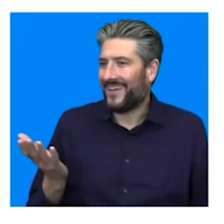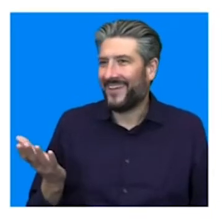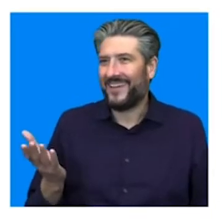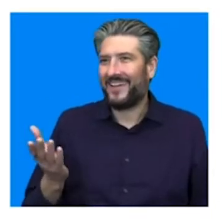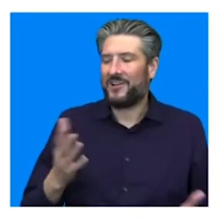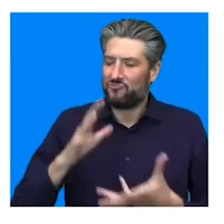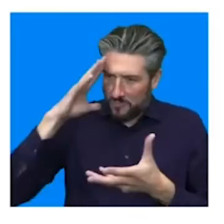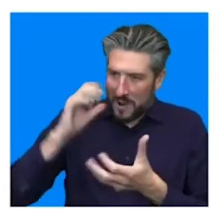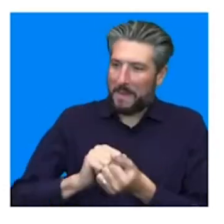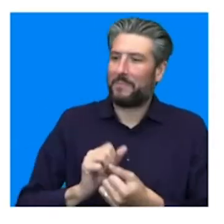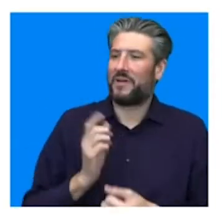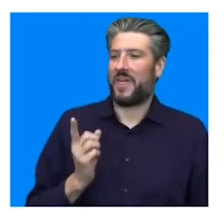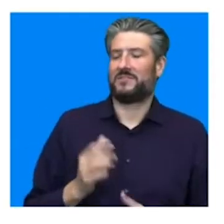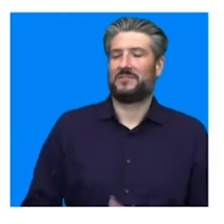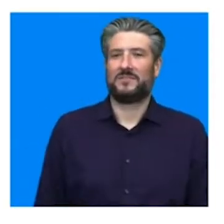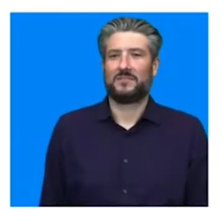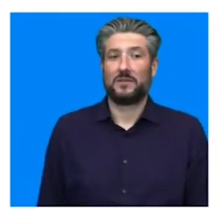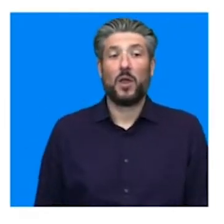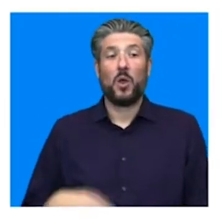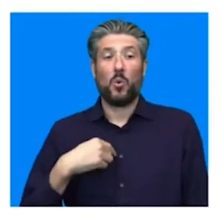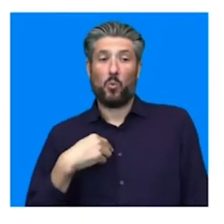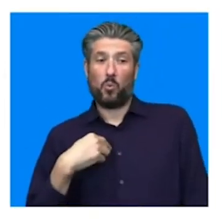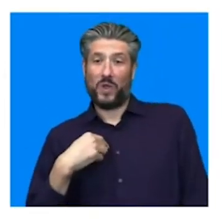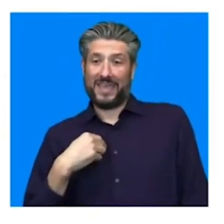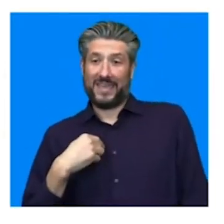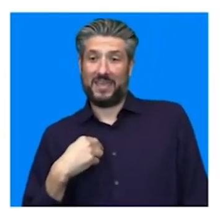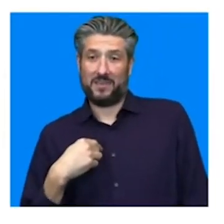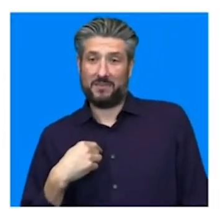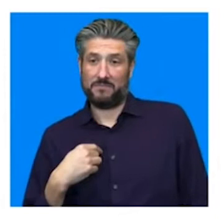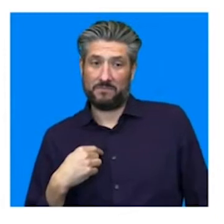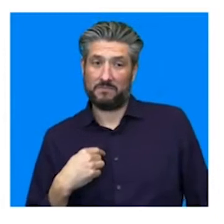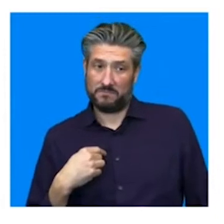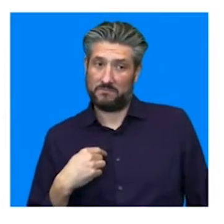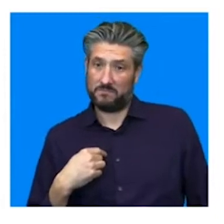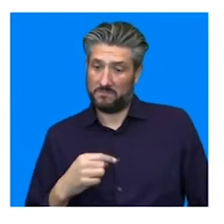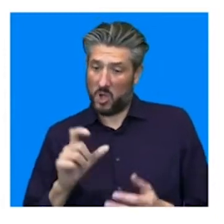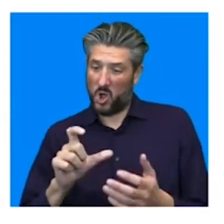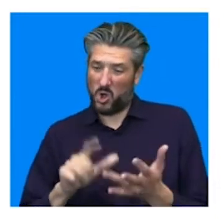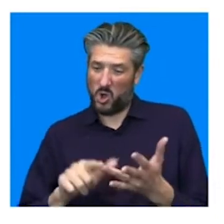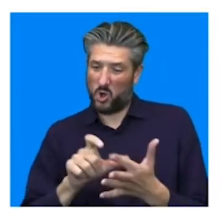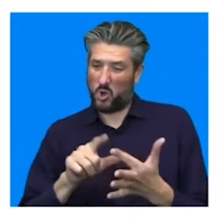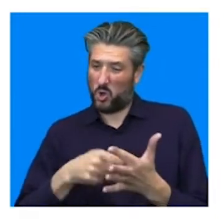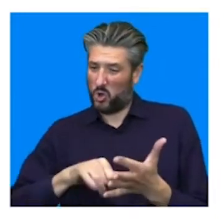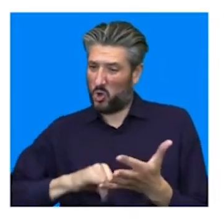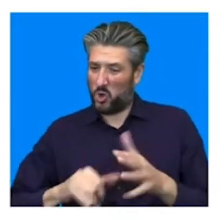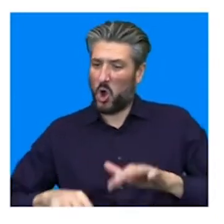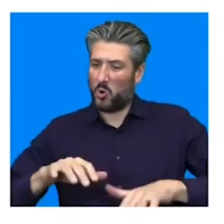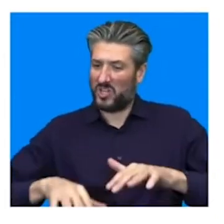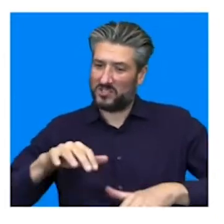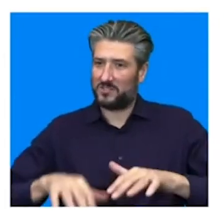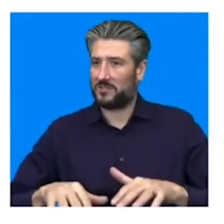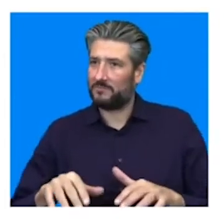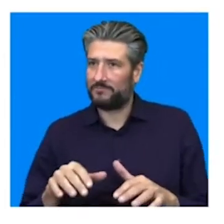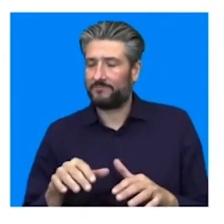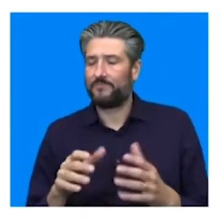one of the things that we did, one of the hardest decisions that we made that was probably one of the best decisions that we made, was